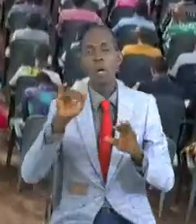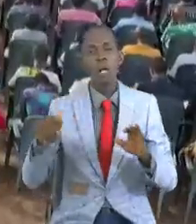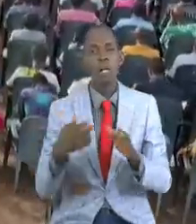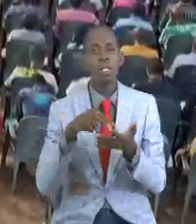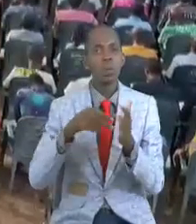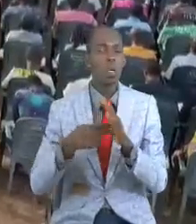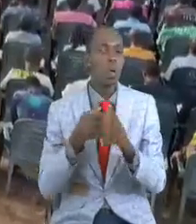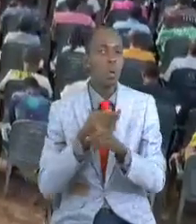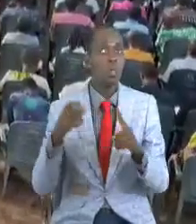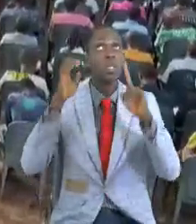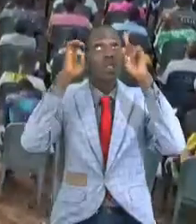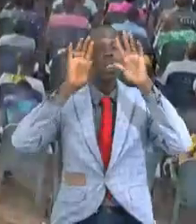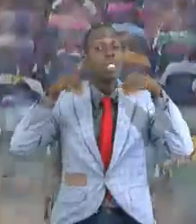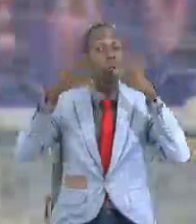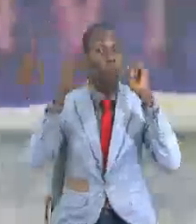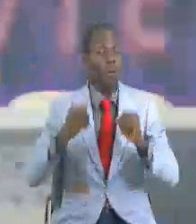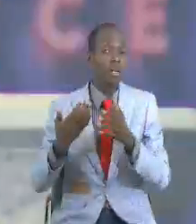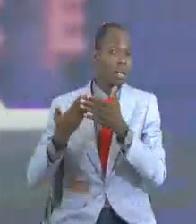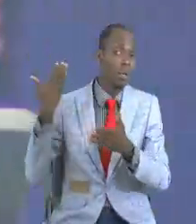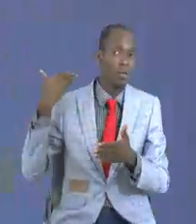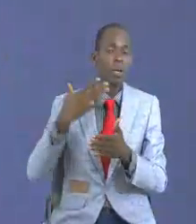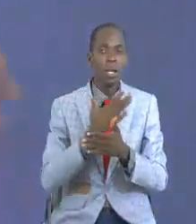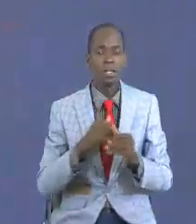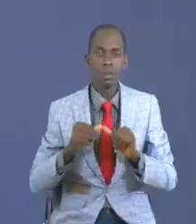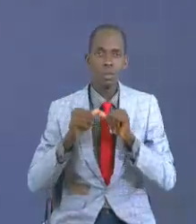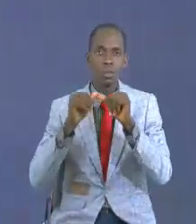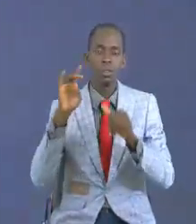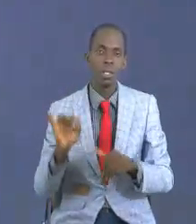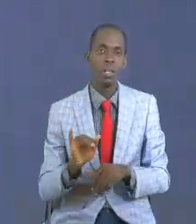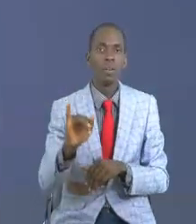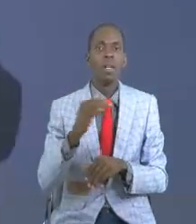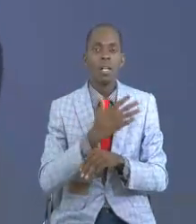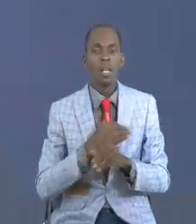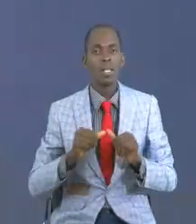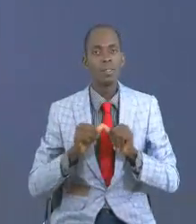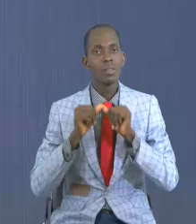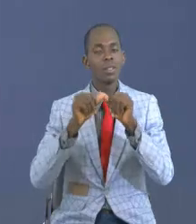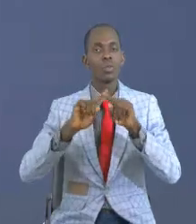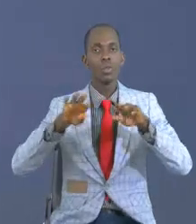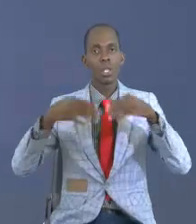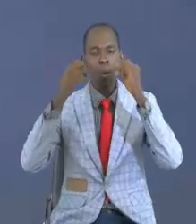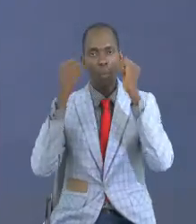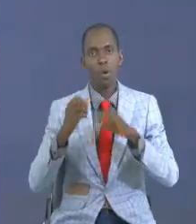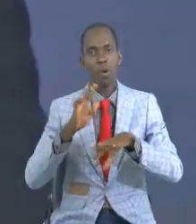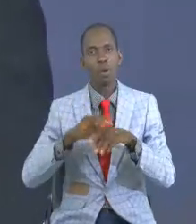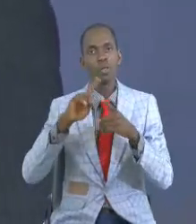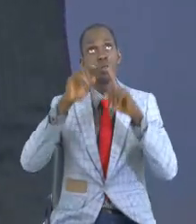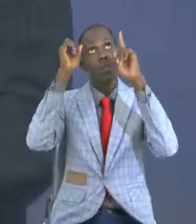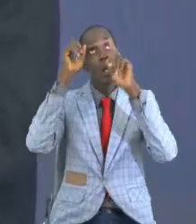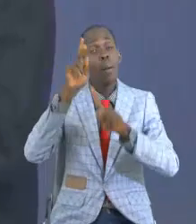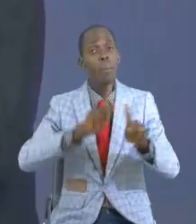He continues ever, and he still gives power unto his people because he has